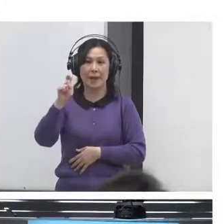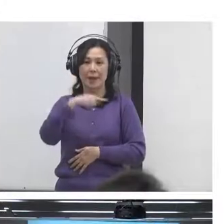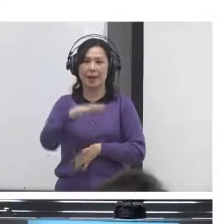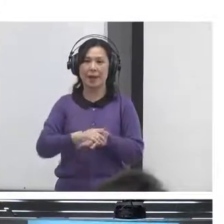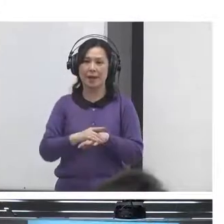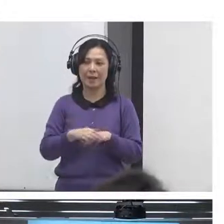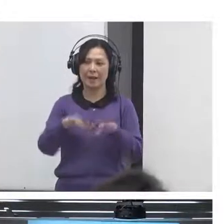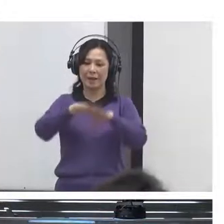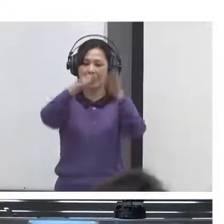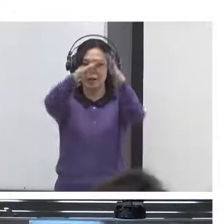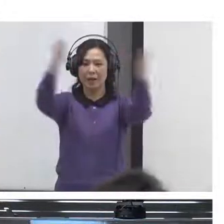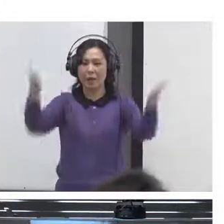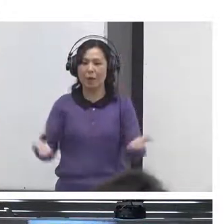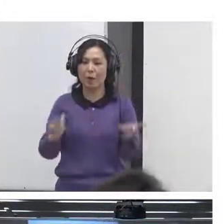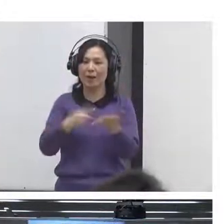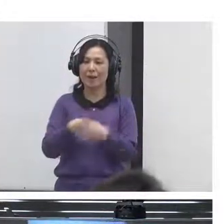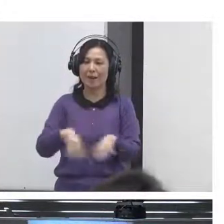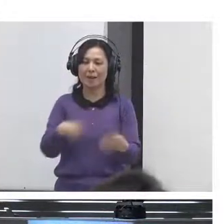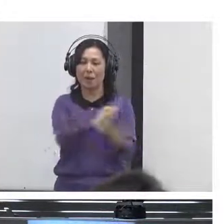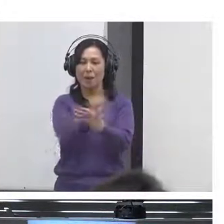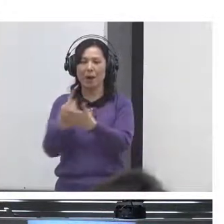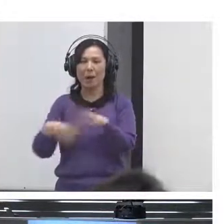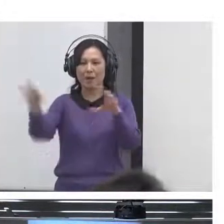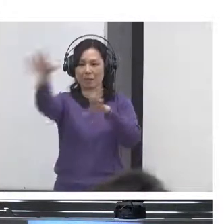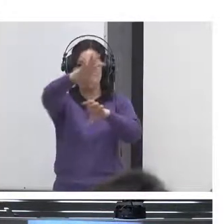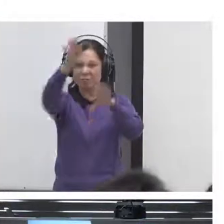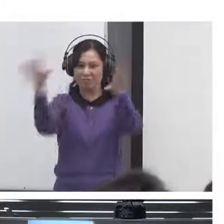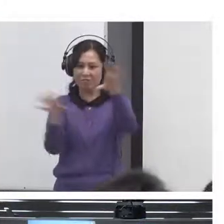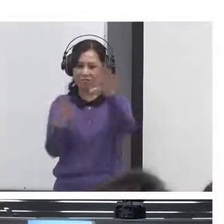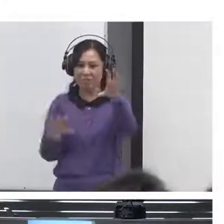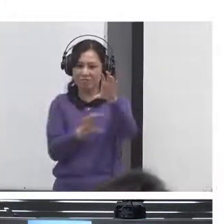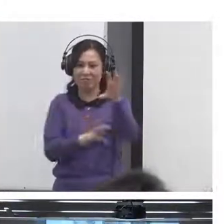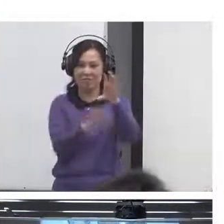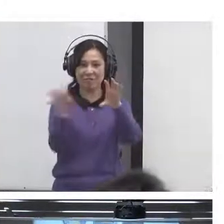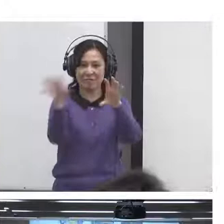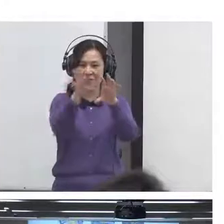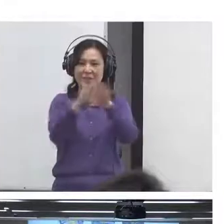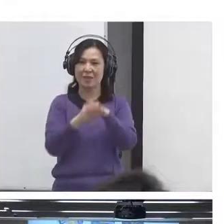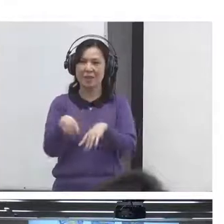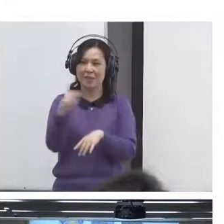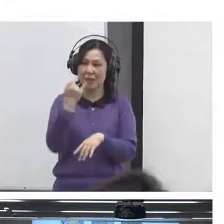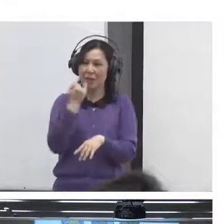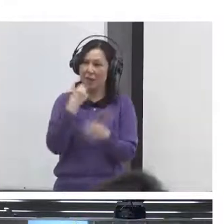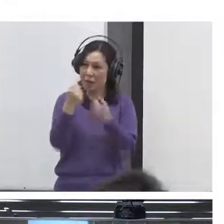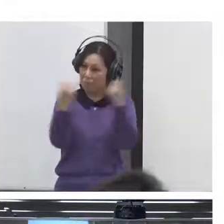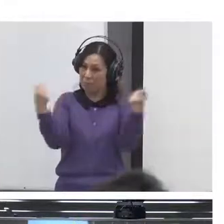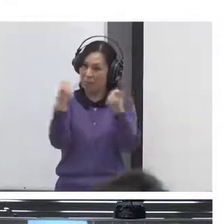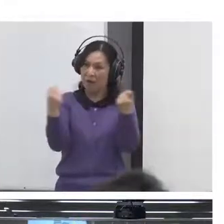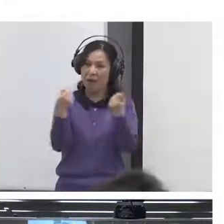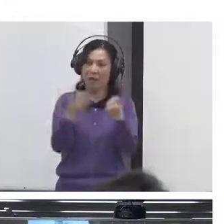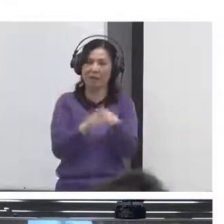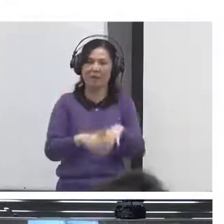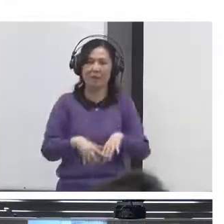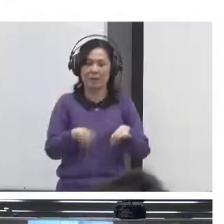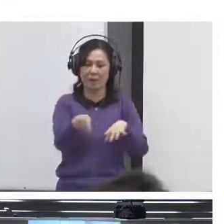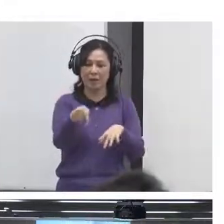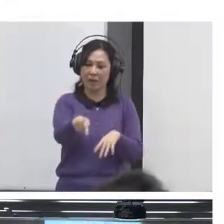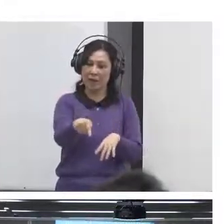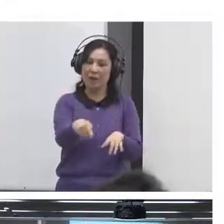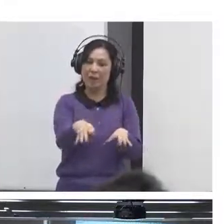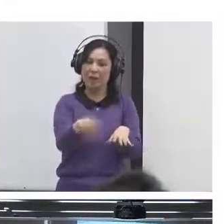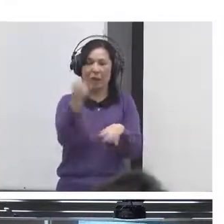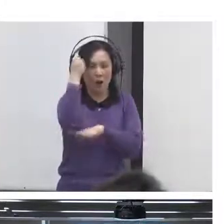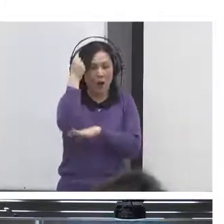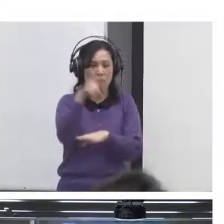local application and further developed for the new use cases. After 2 years of development, tests are running now in